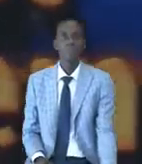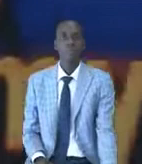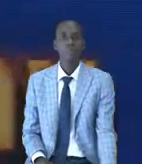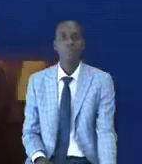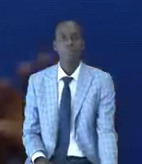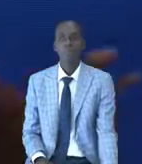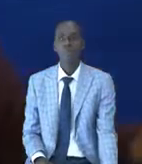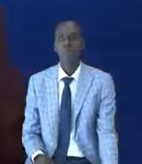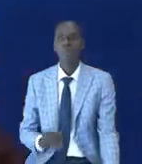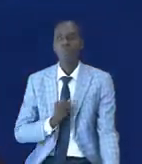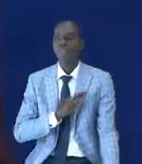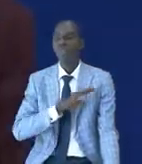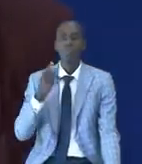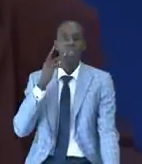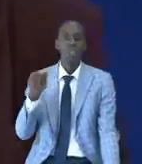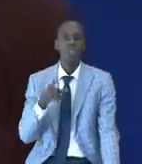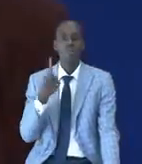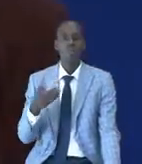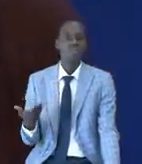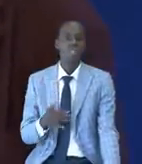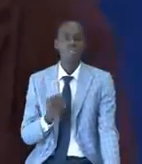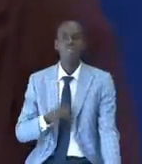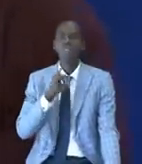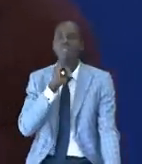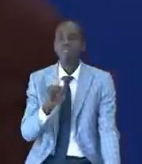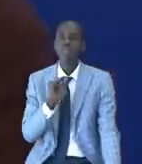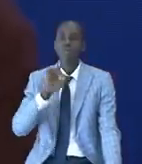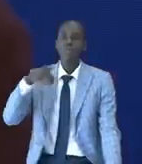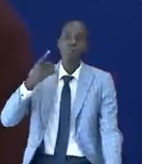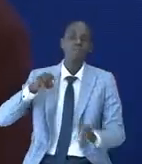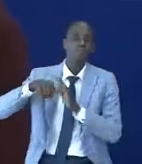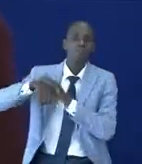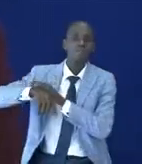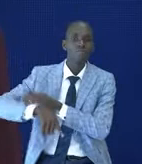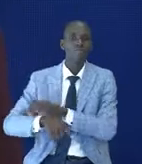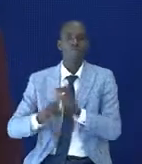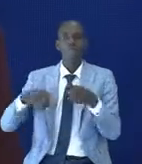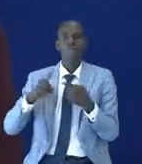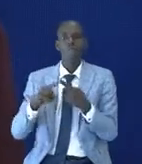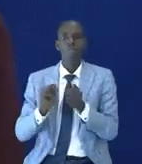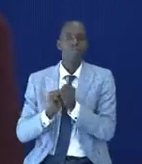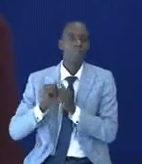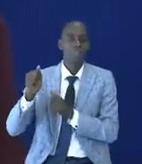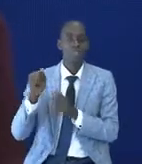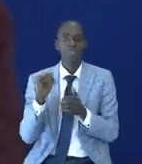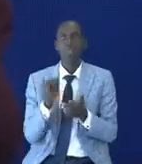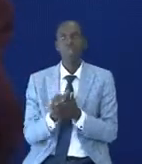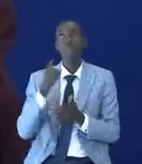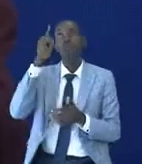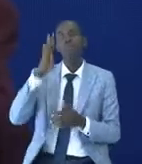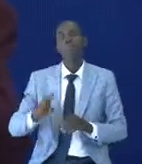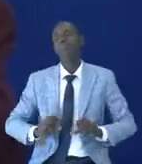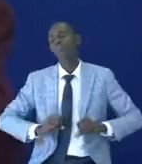enough. I don't see anybody here that has gone so far that God says he gives up.